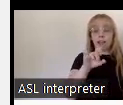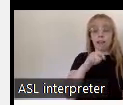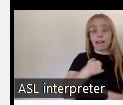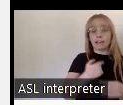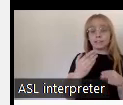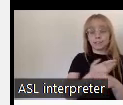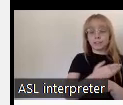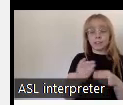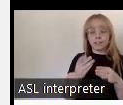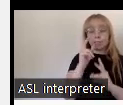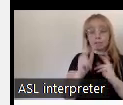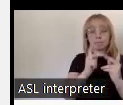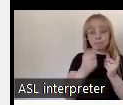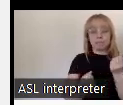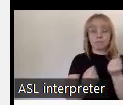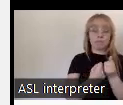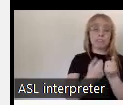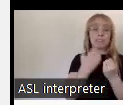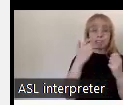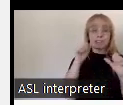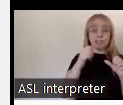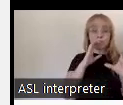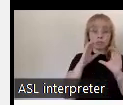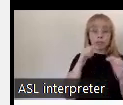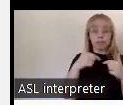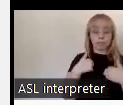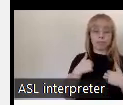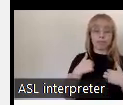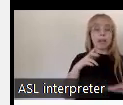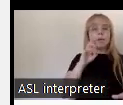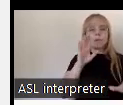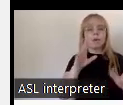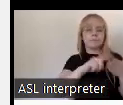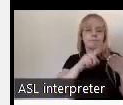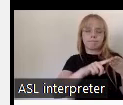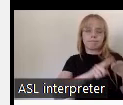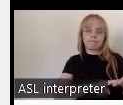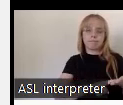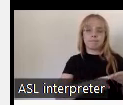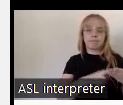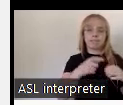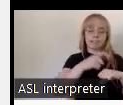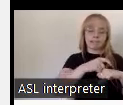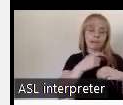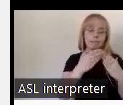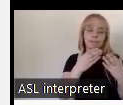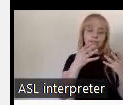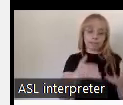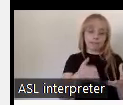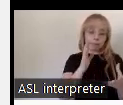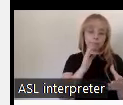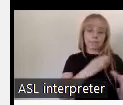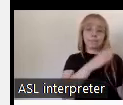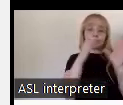support me so they understand how best to communicate with me. And we'll look at some of these within the time that we have remaining.